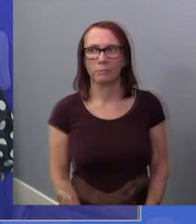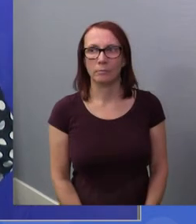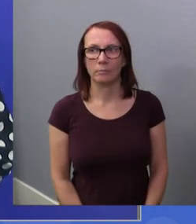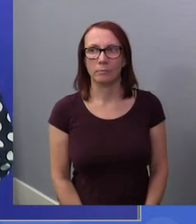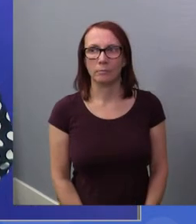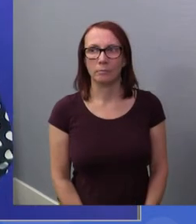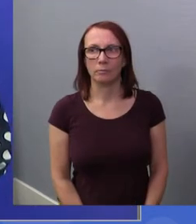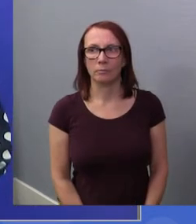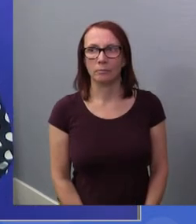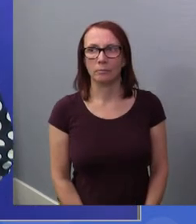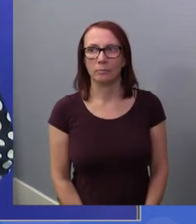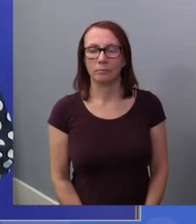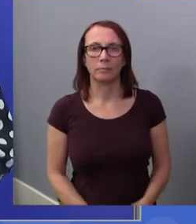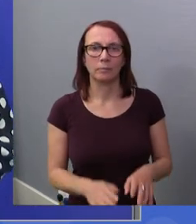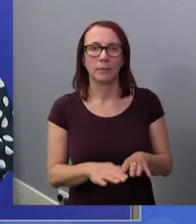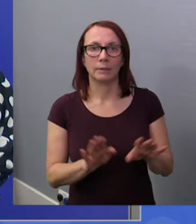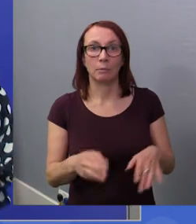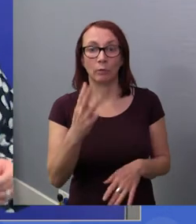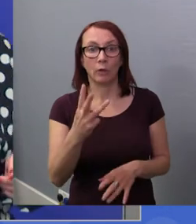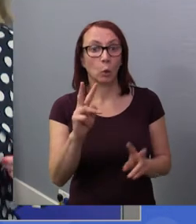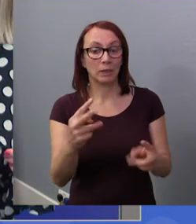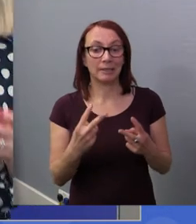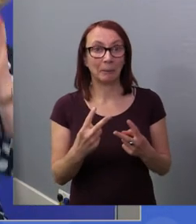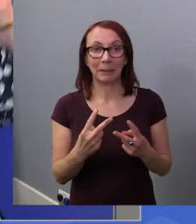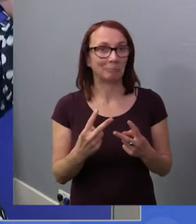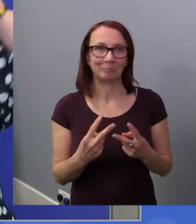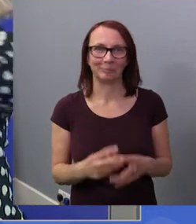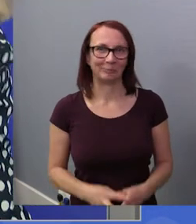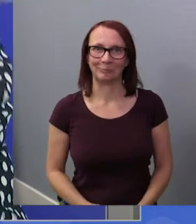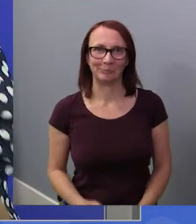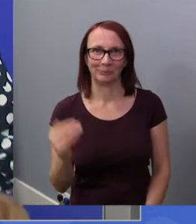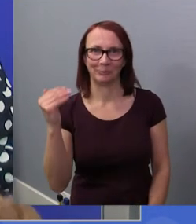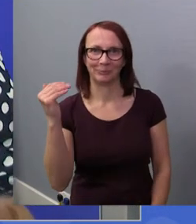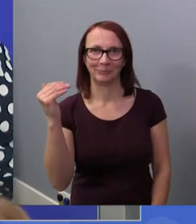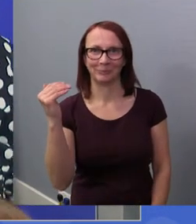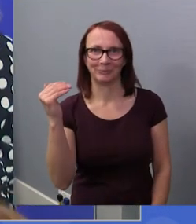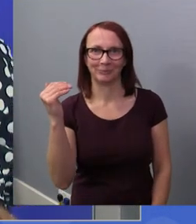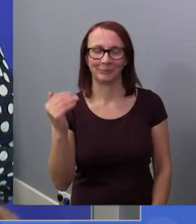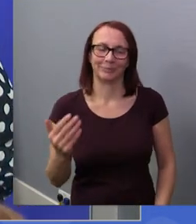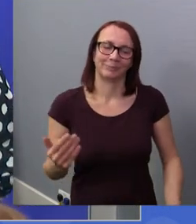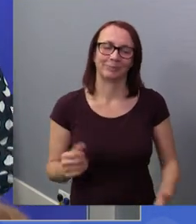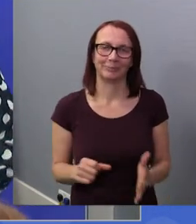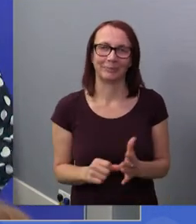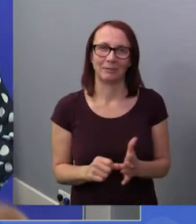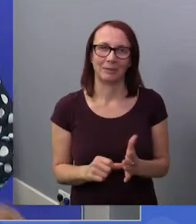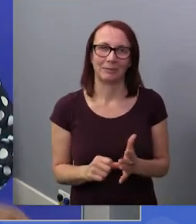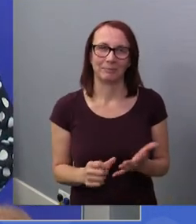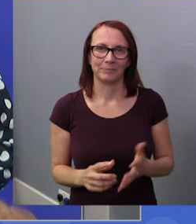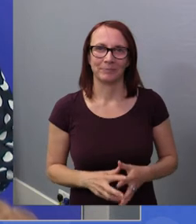The table three, can everyone see me? No? I know that would be difficult. However,